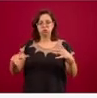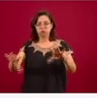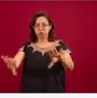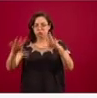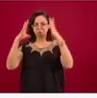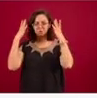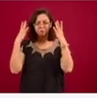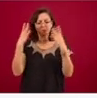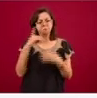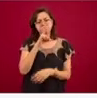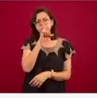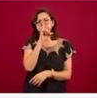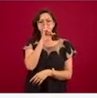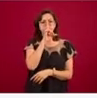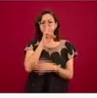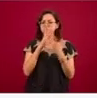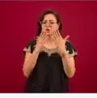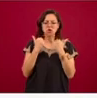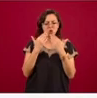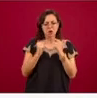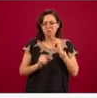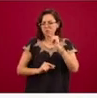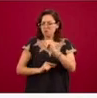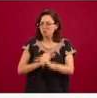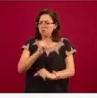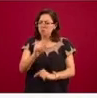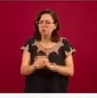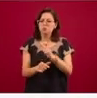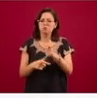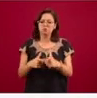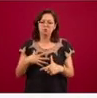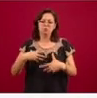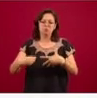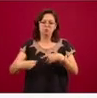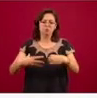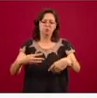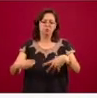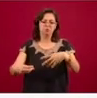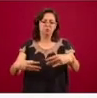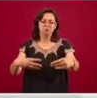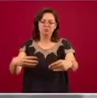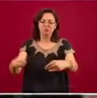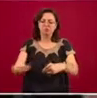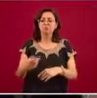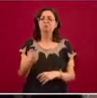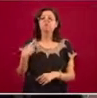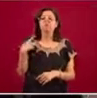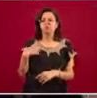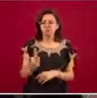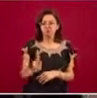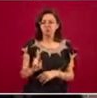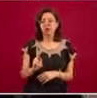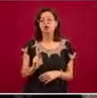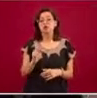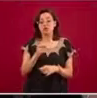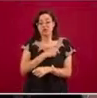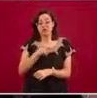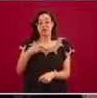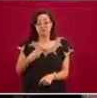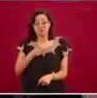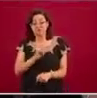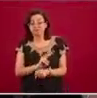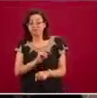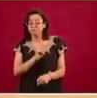stable trend during the past 5-6 days, which means we are not observing quite yet a turning point